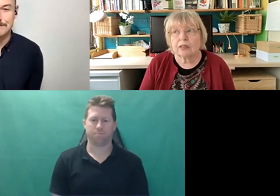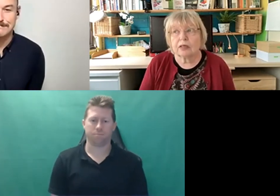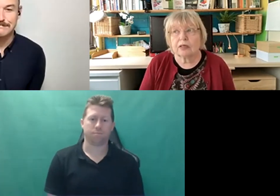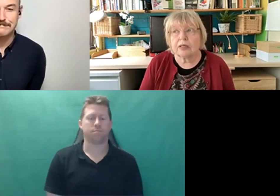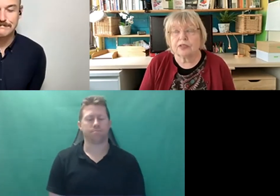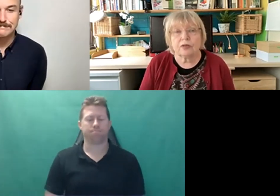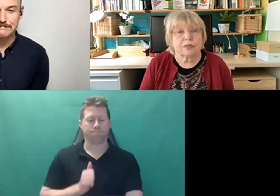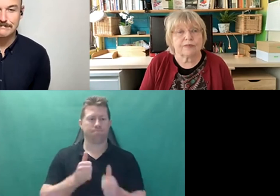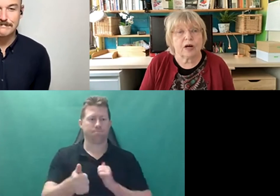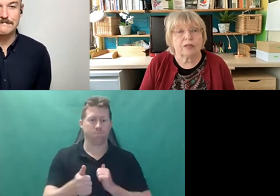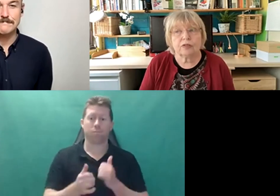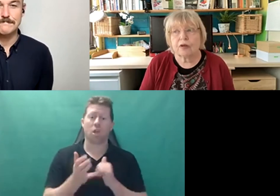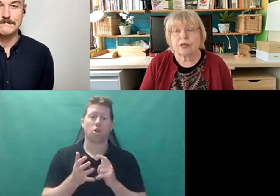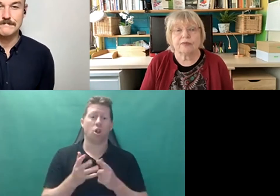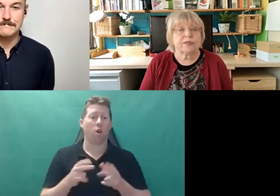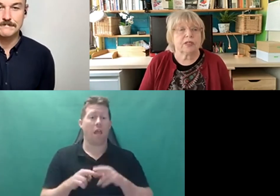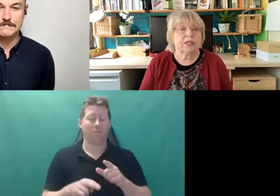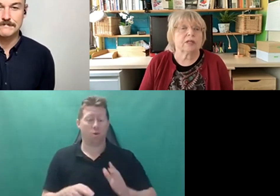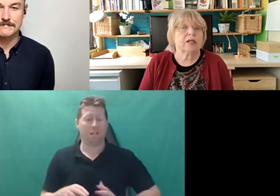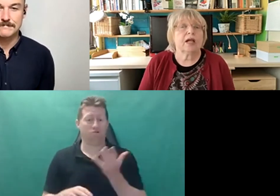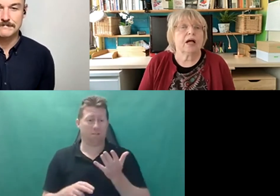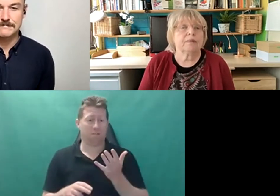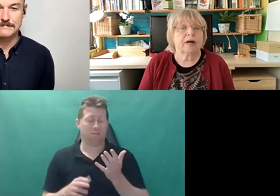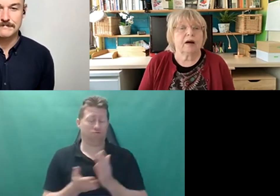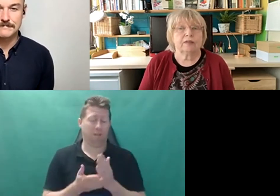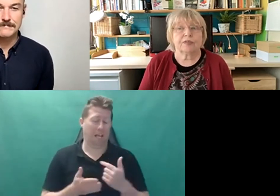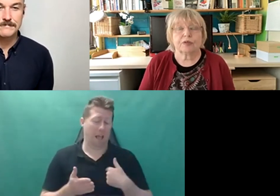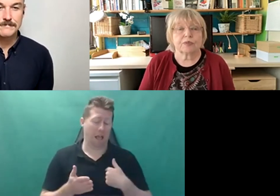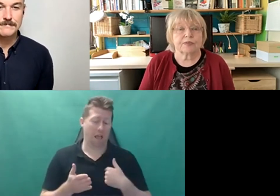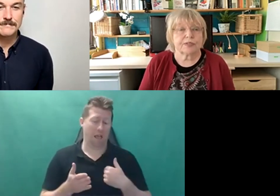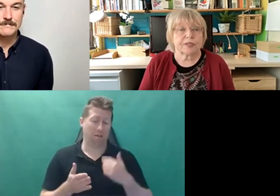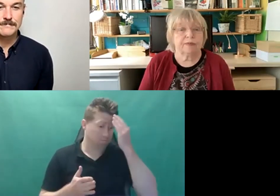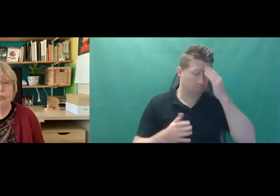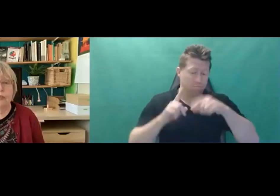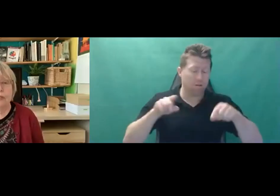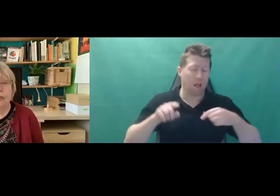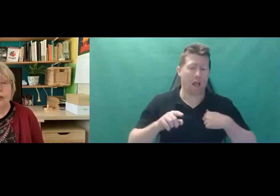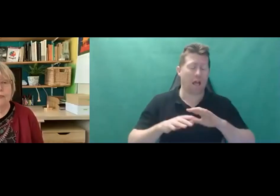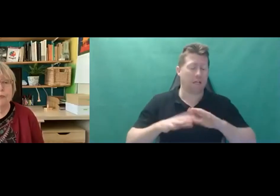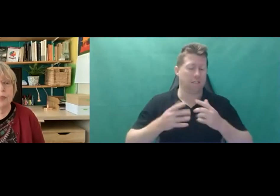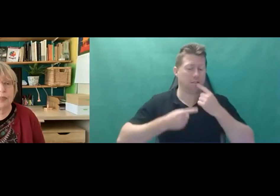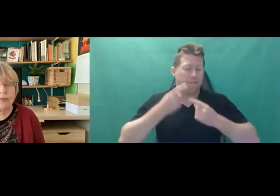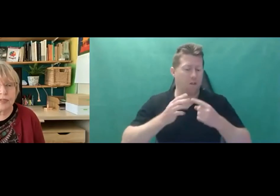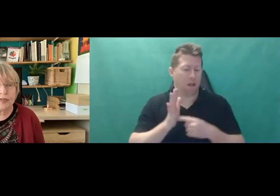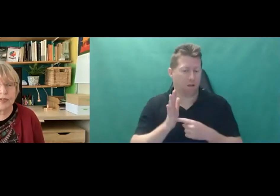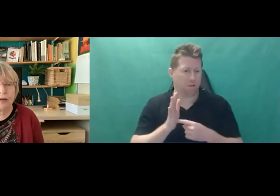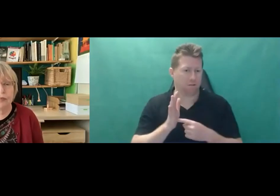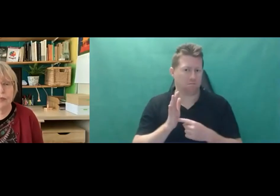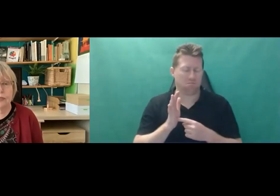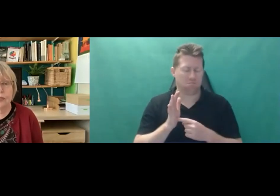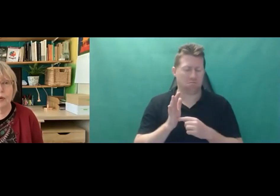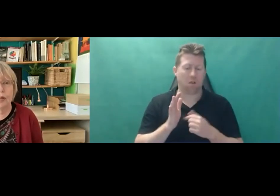what I did not define neurodiversity, I kind of thought it was self evident. I've simply I've since